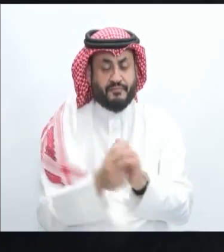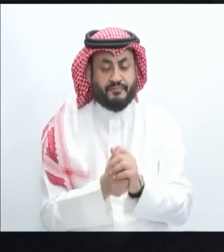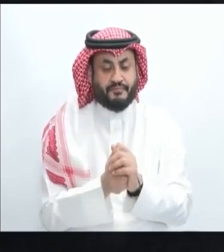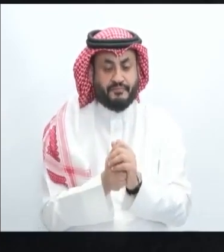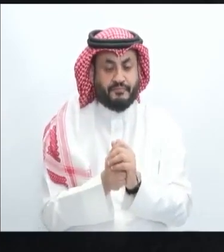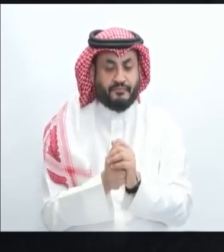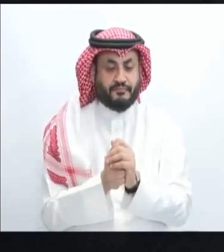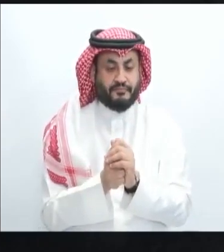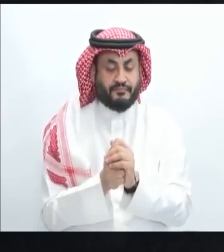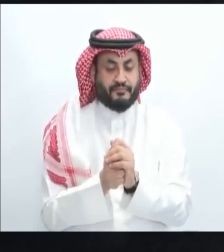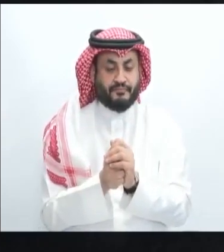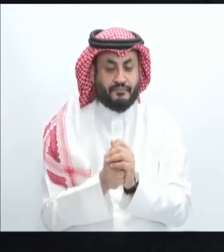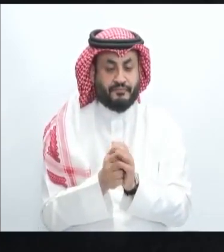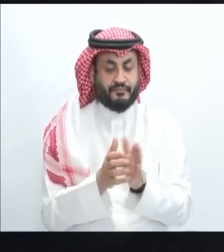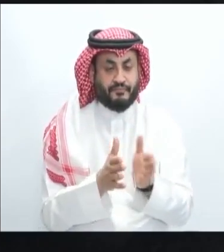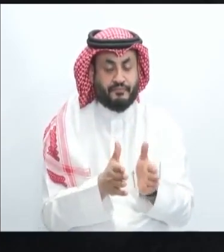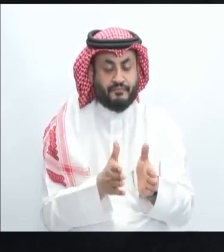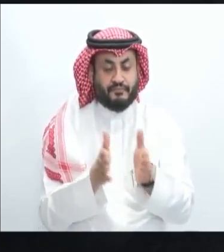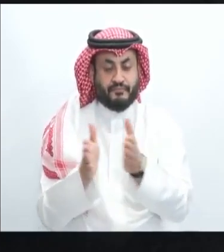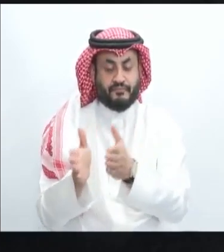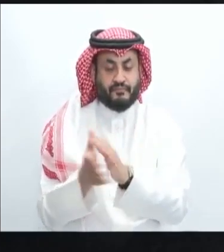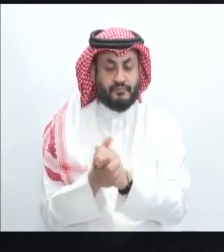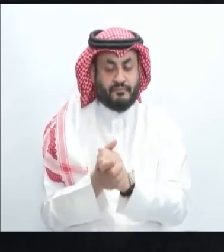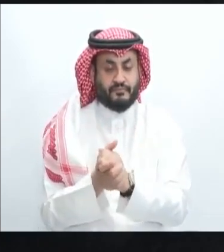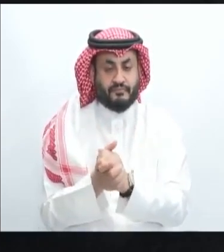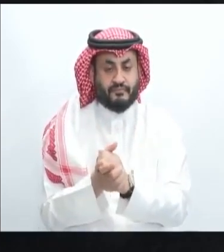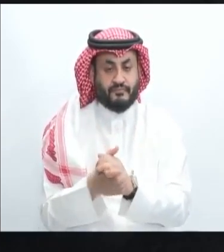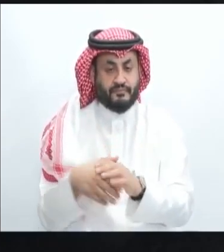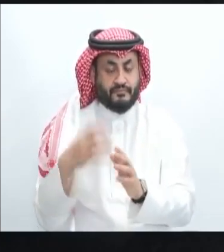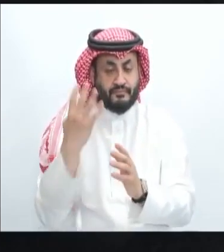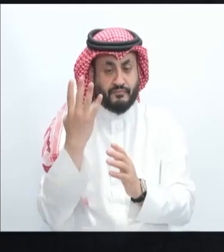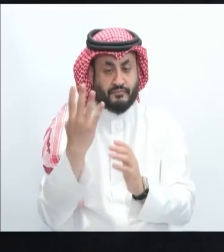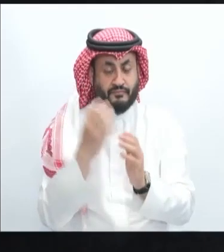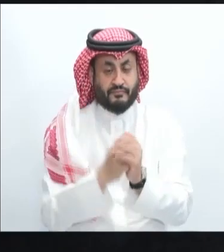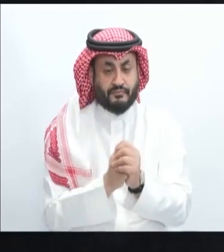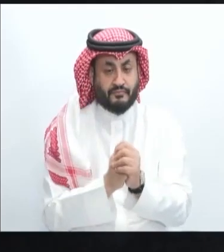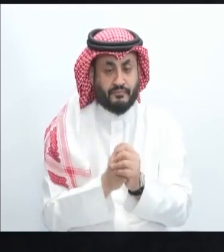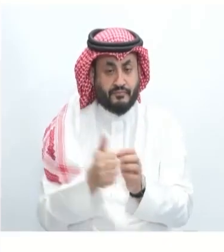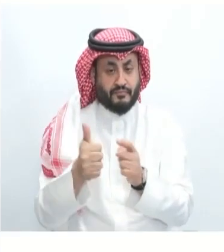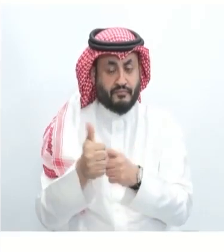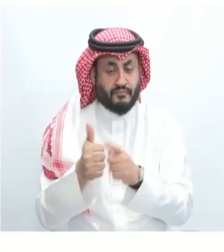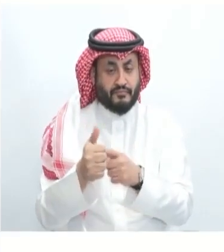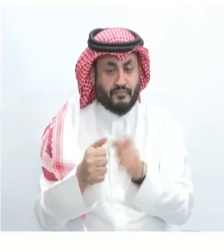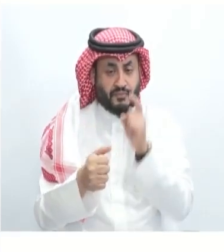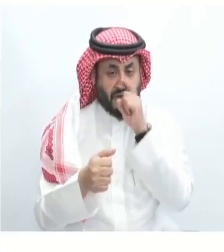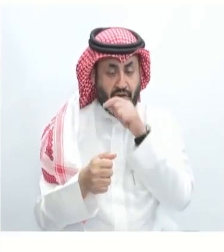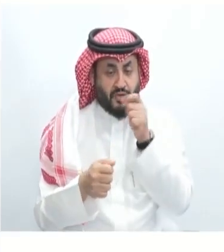3 meals a day. Now, let us move on and listen to the fourth thing of the good things we should